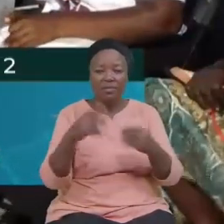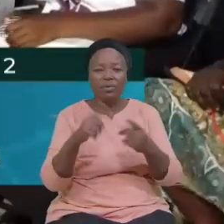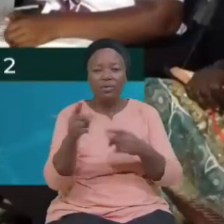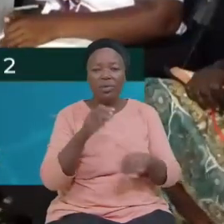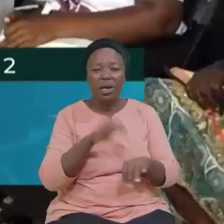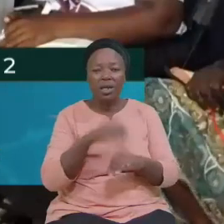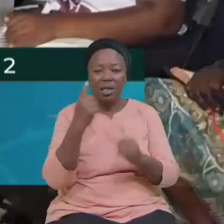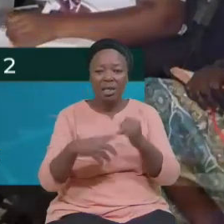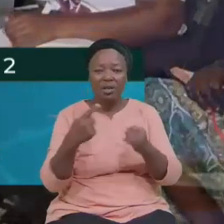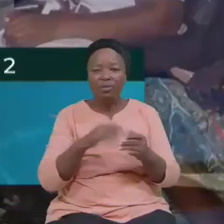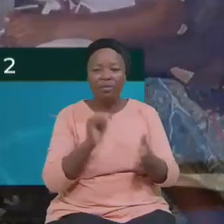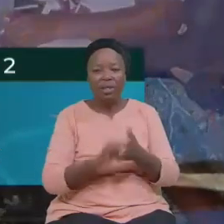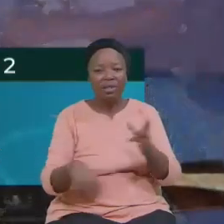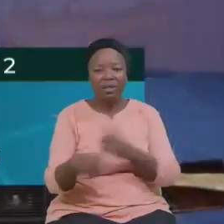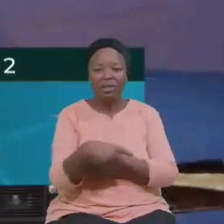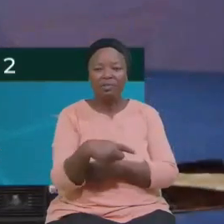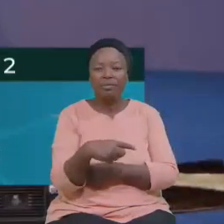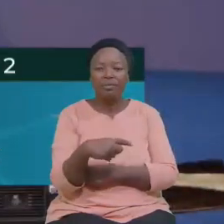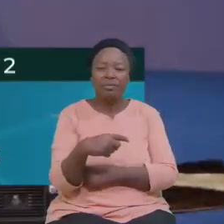day.